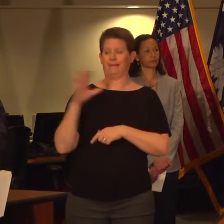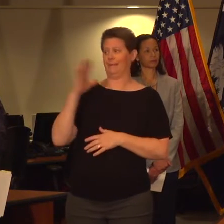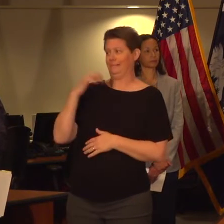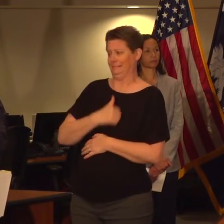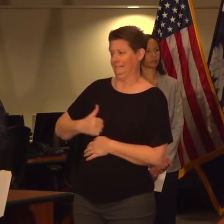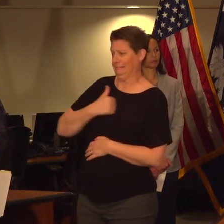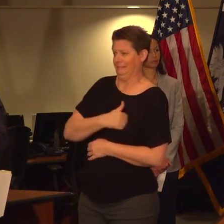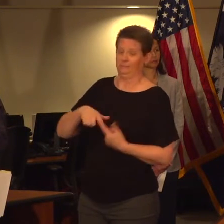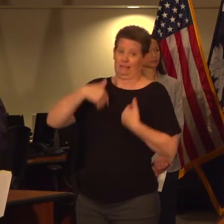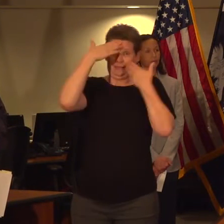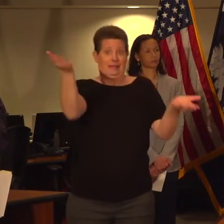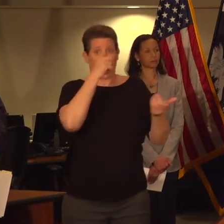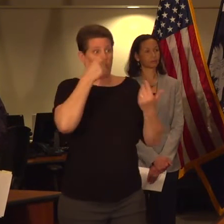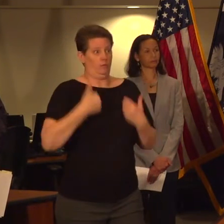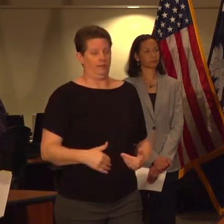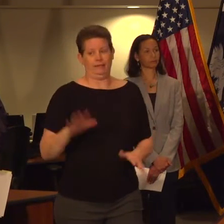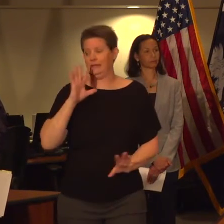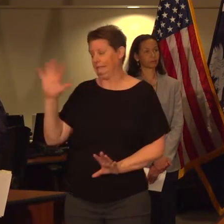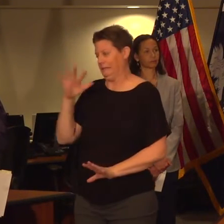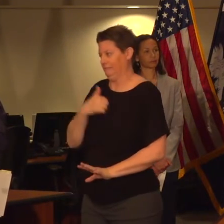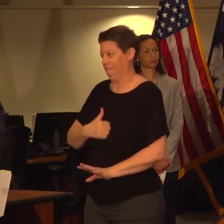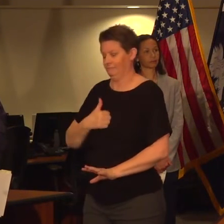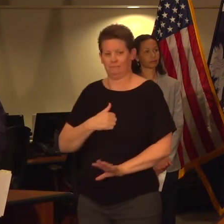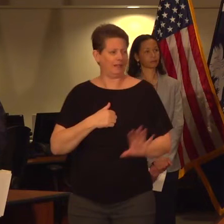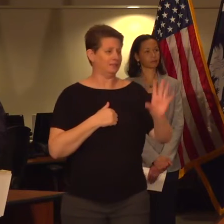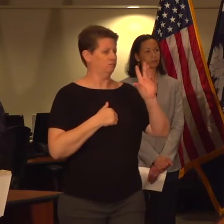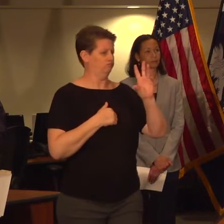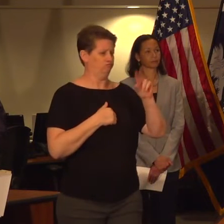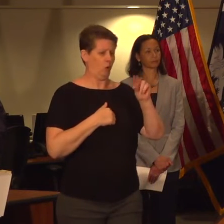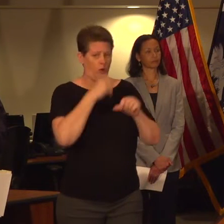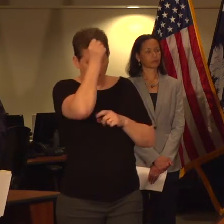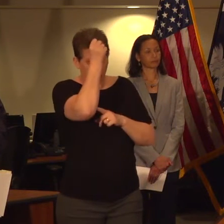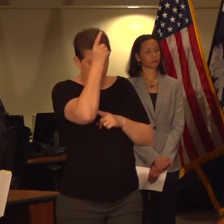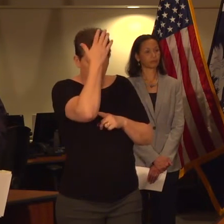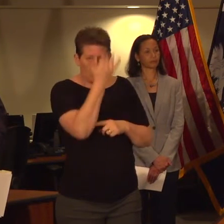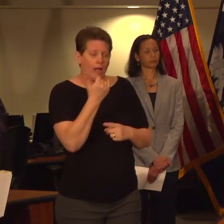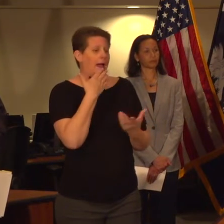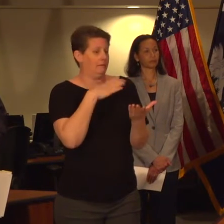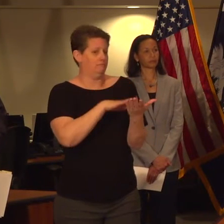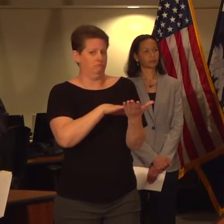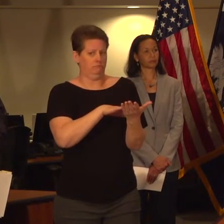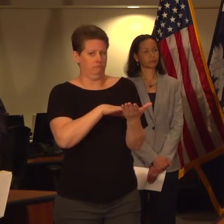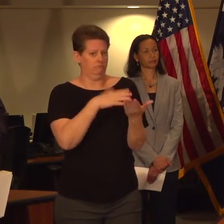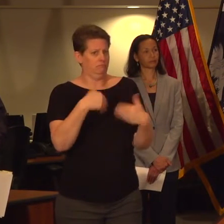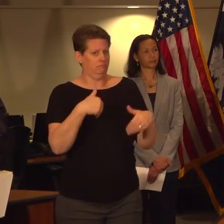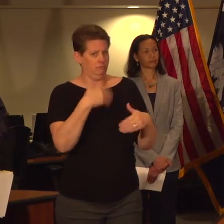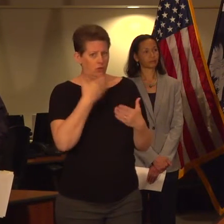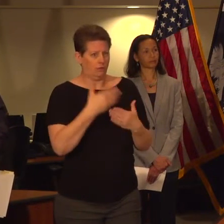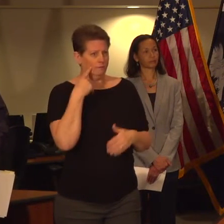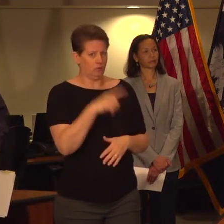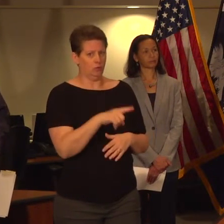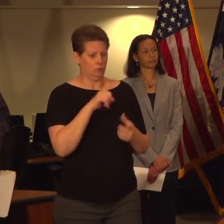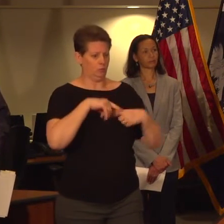apologizing to me. They didn't know who I was, and they were saying, and I said, no, I understand exactly, and I applaud what you're doing is